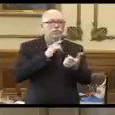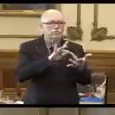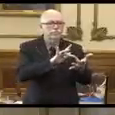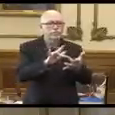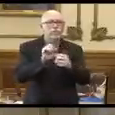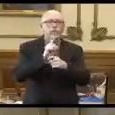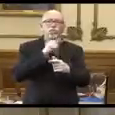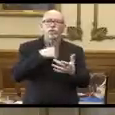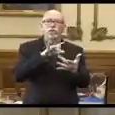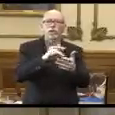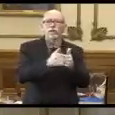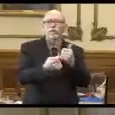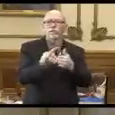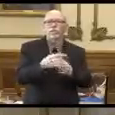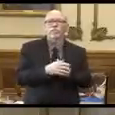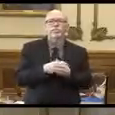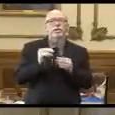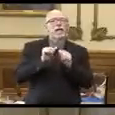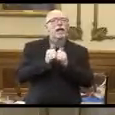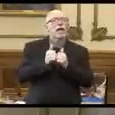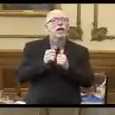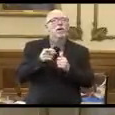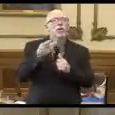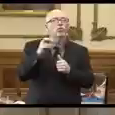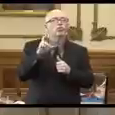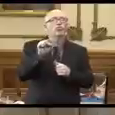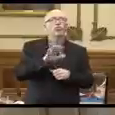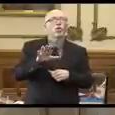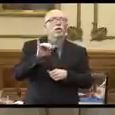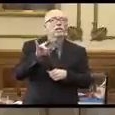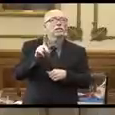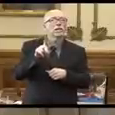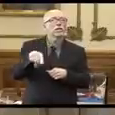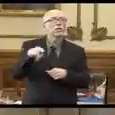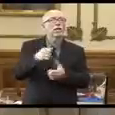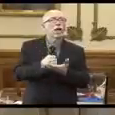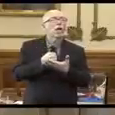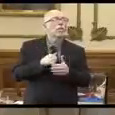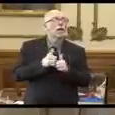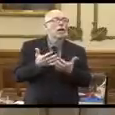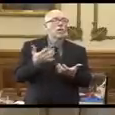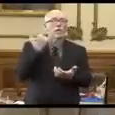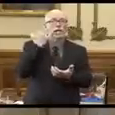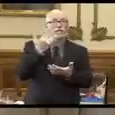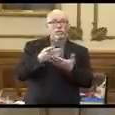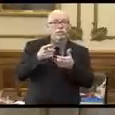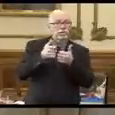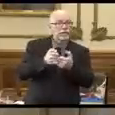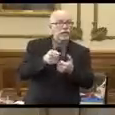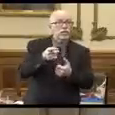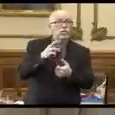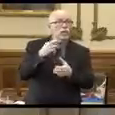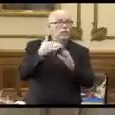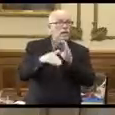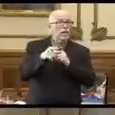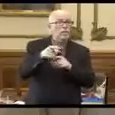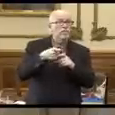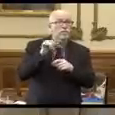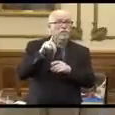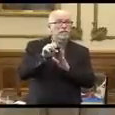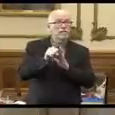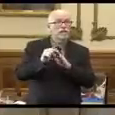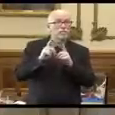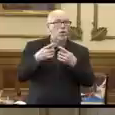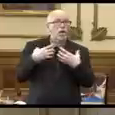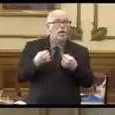actually reaching out. And the way that the Hoosiers across our state can help out is if you get a text, if you get an email from the Indiana State Department